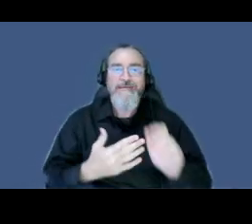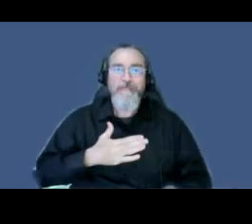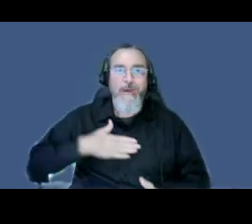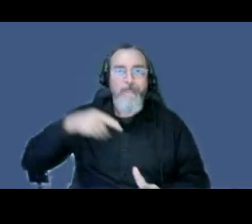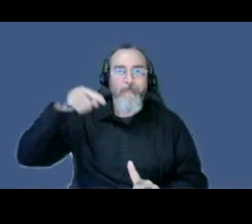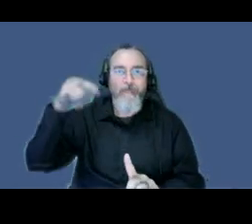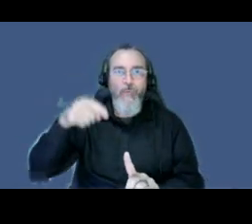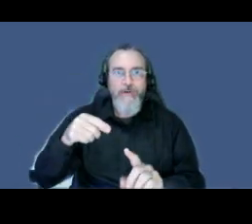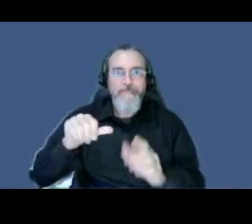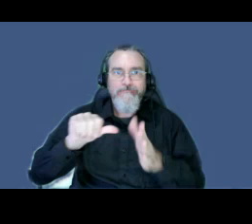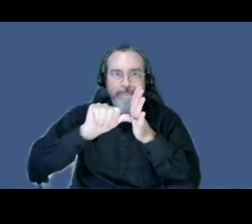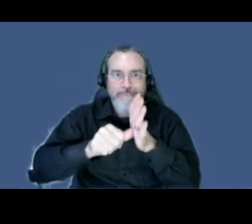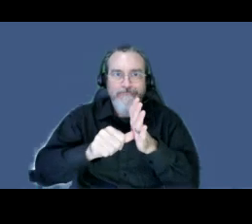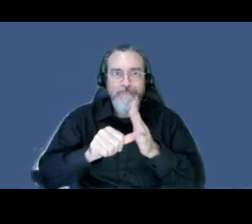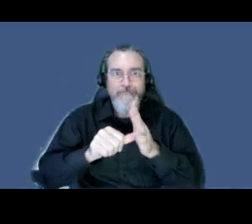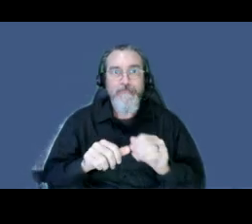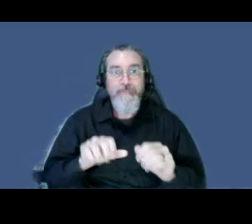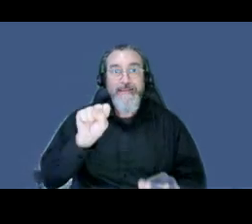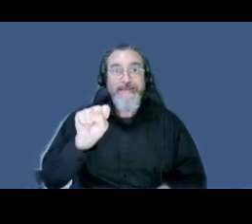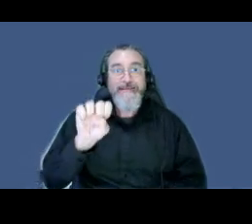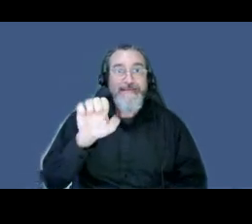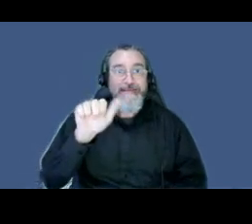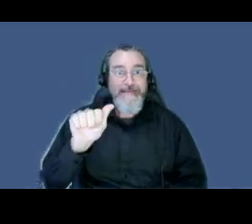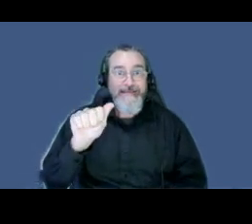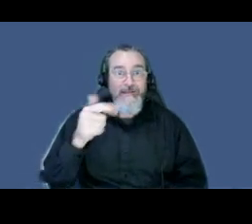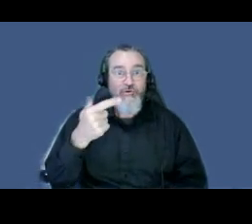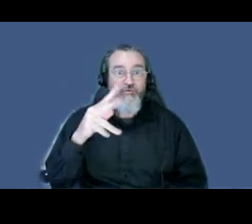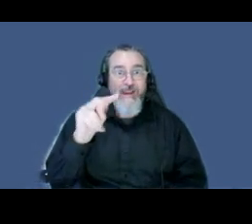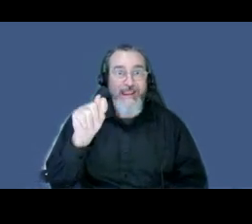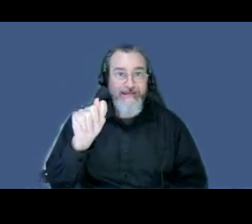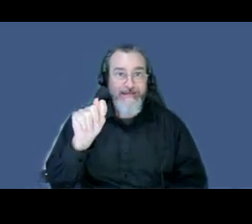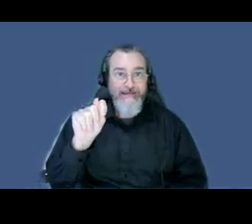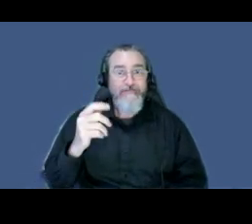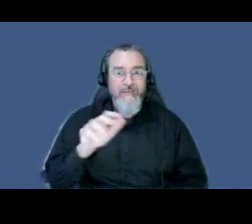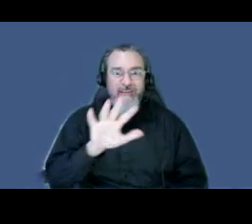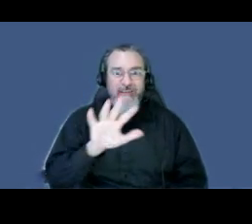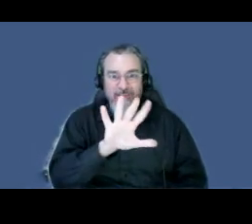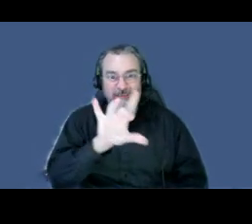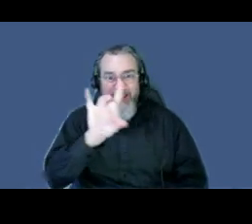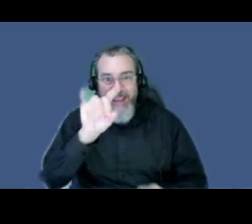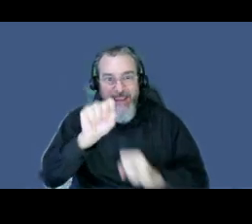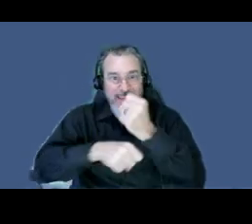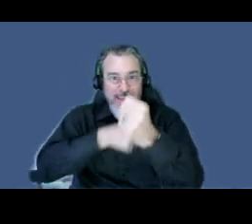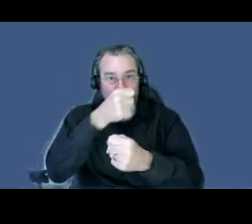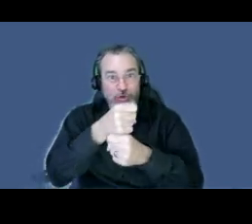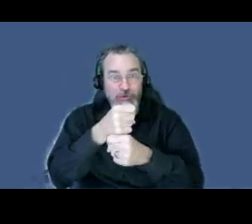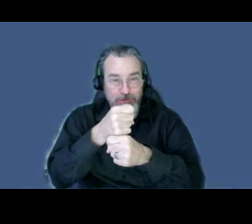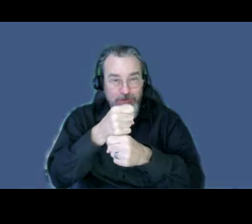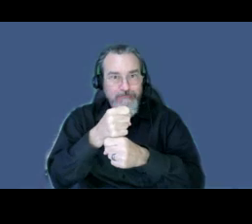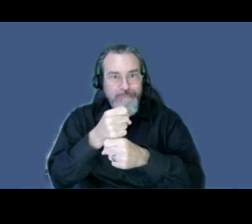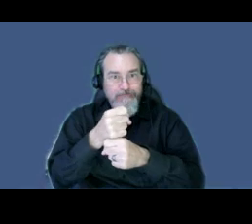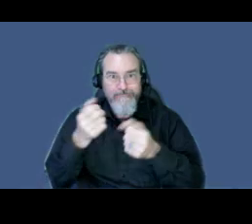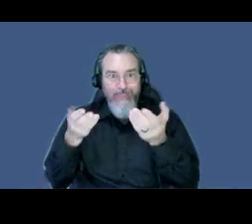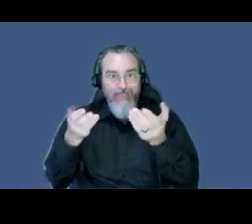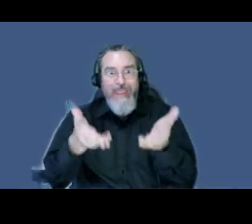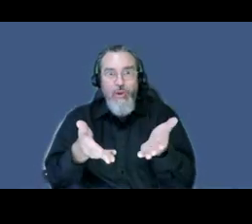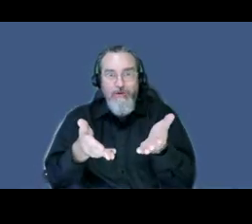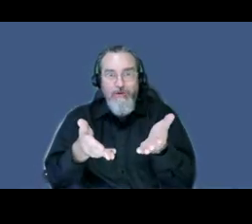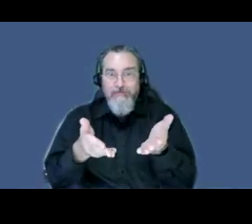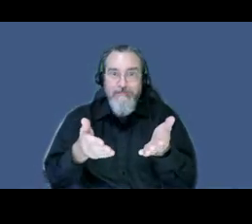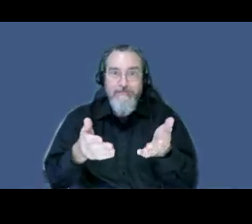here. Sea Grant has had for 58 years a national presence, place-based. We only